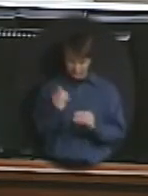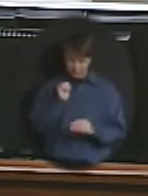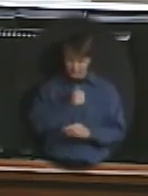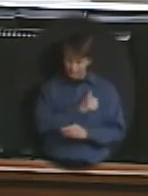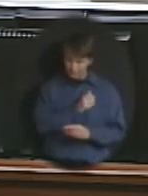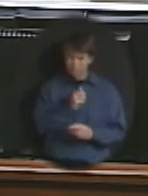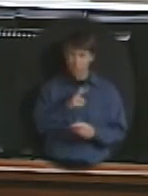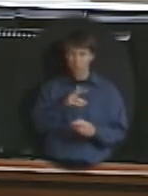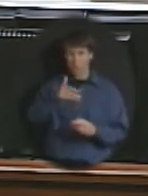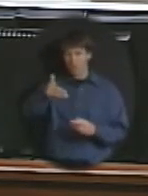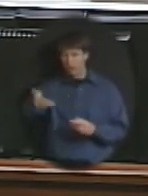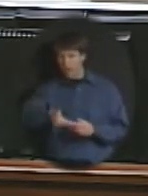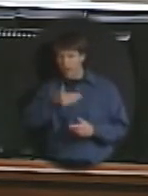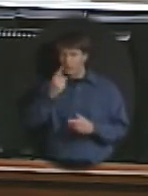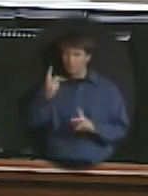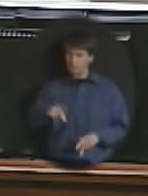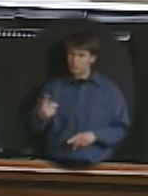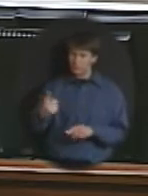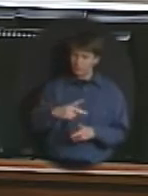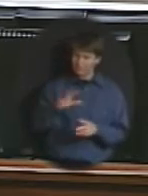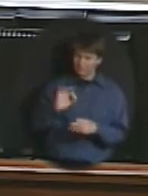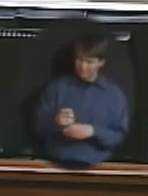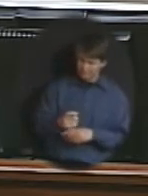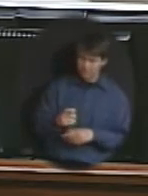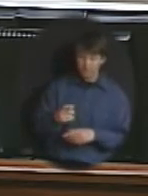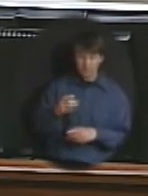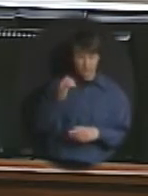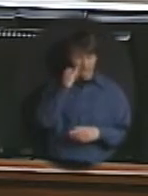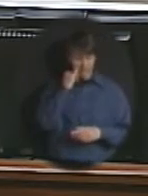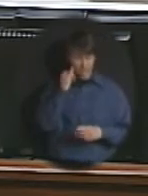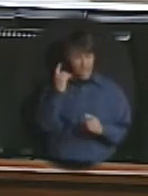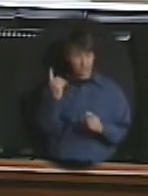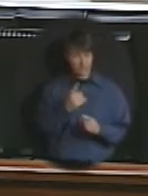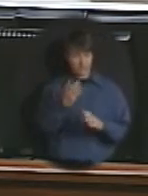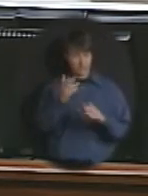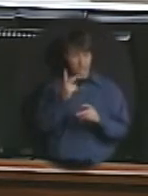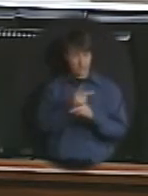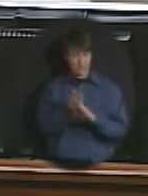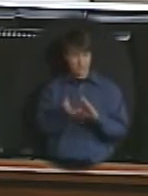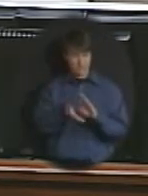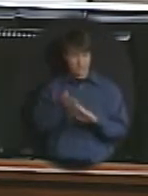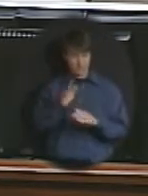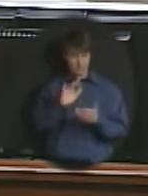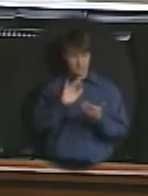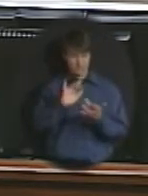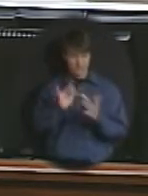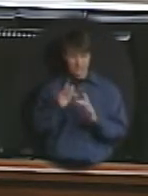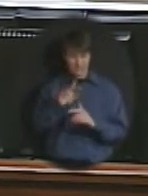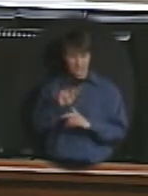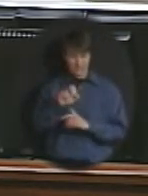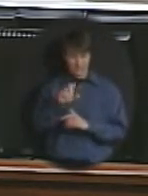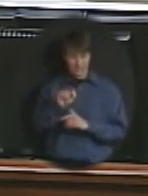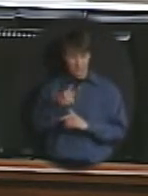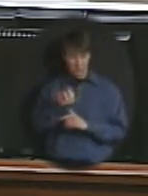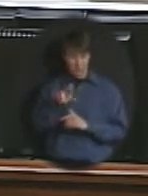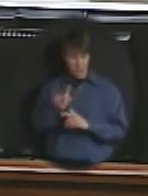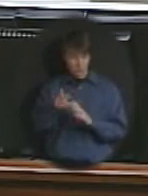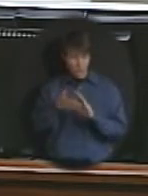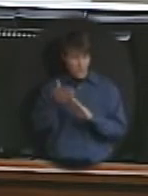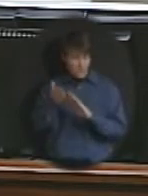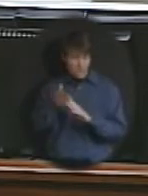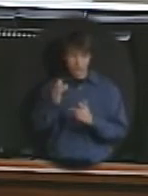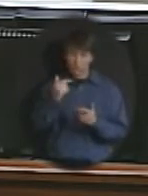somebody in, hired somebody in to repair it? If it's something that's keeping the network running, it's keeping security up,